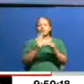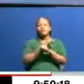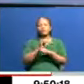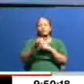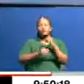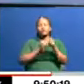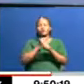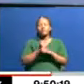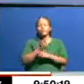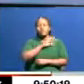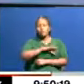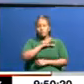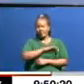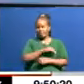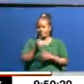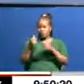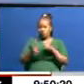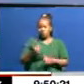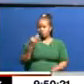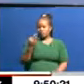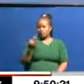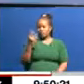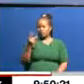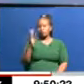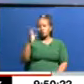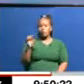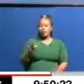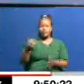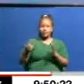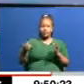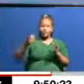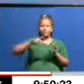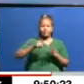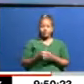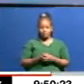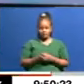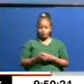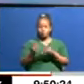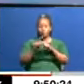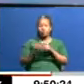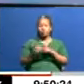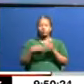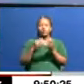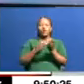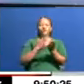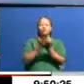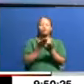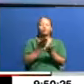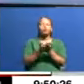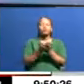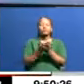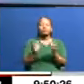That's a 34% increase that was driven by interest income. The lender has proposed a total dividend payout